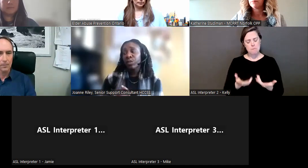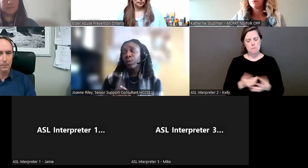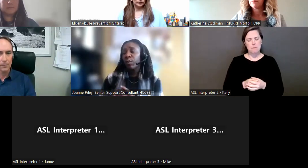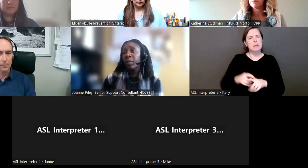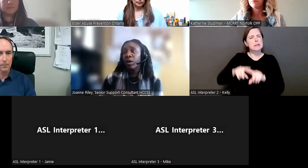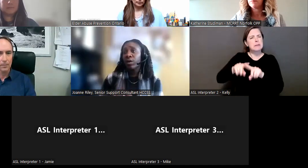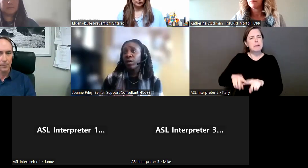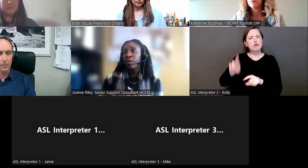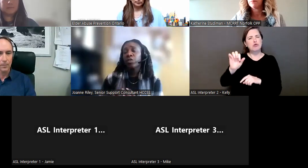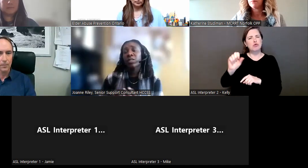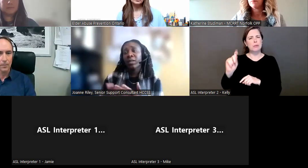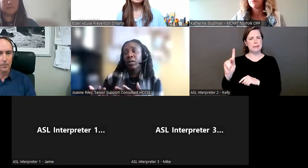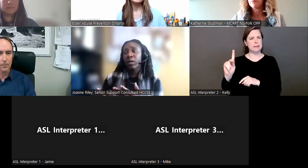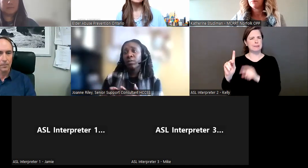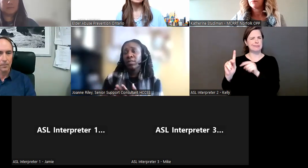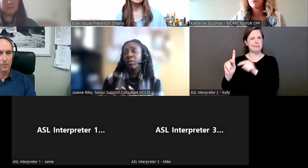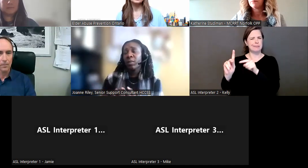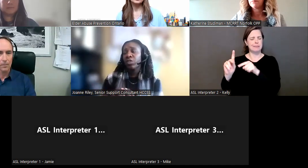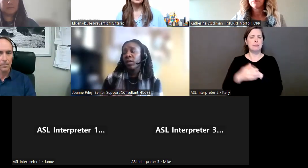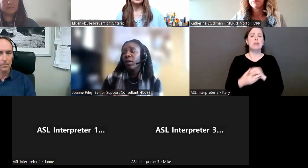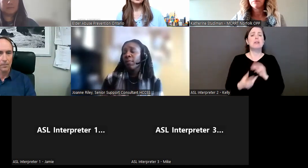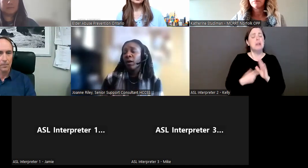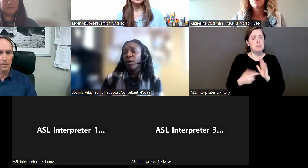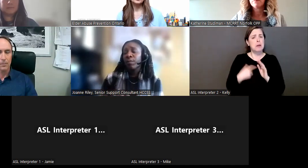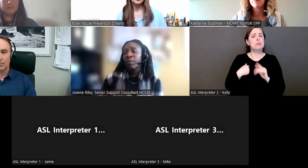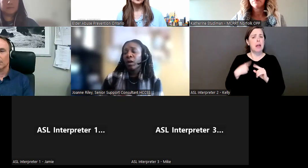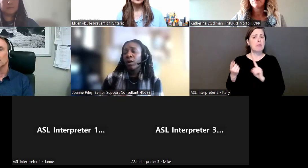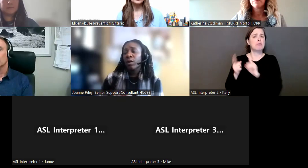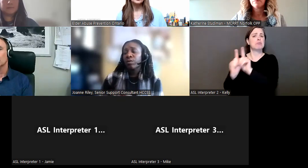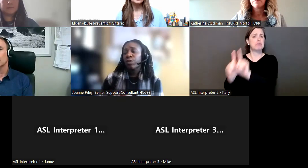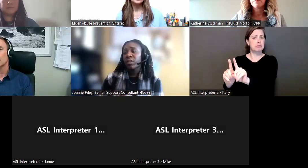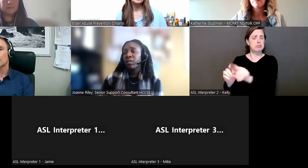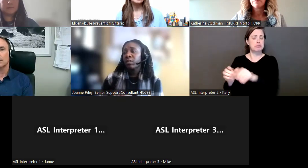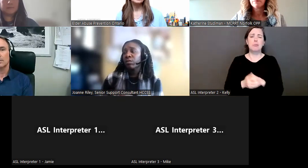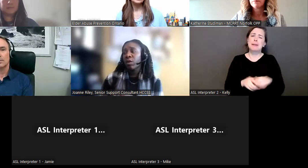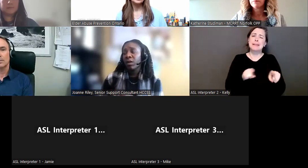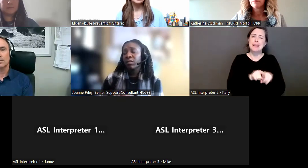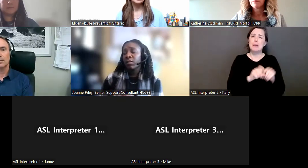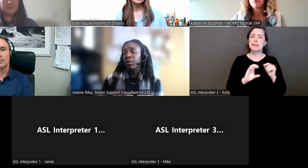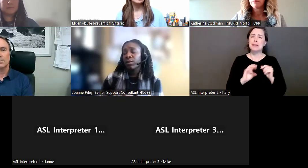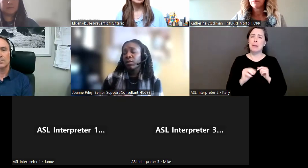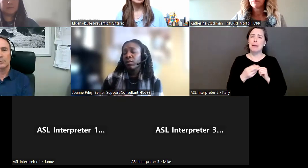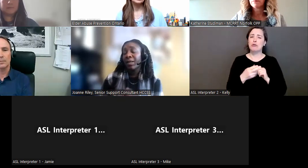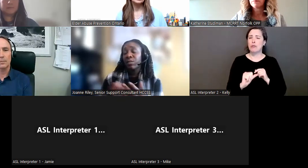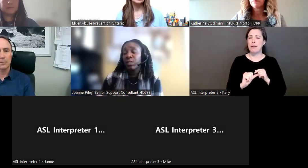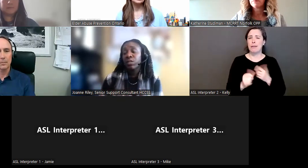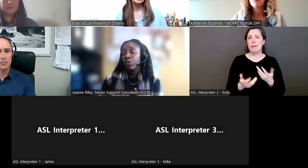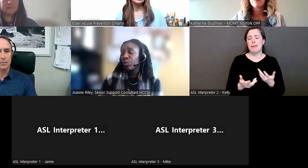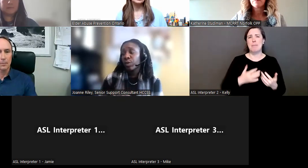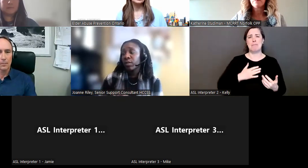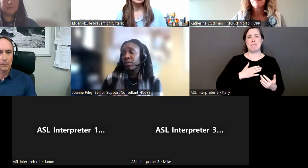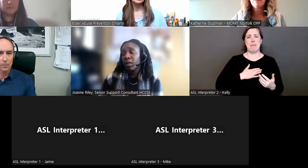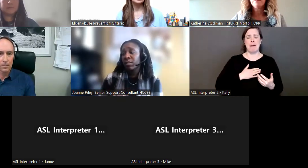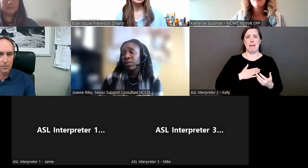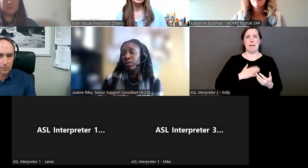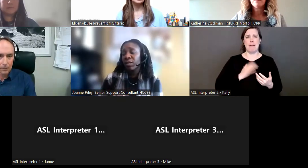sometimes I do go out, but just like CMHA, our service is not considered, at least with the senior